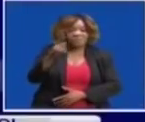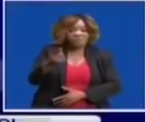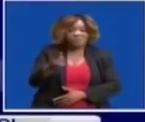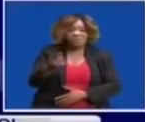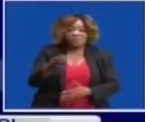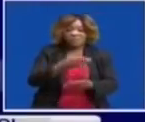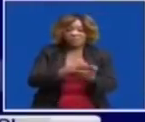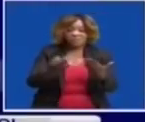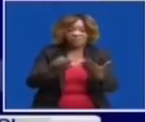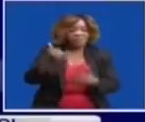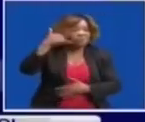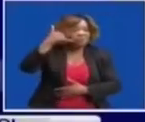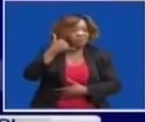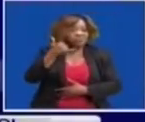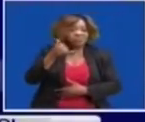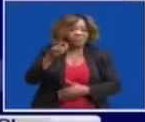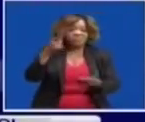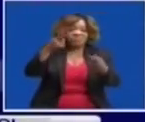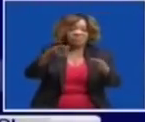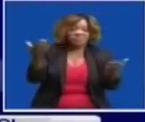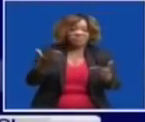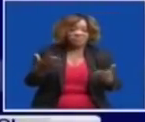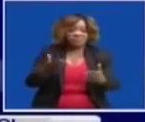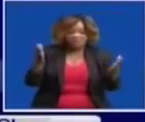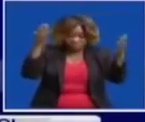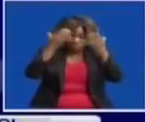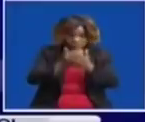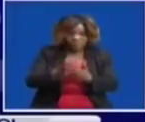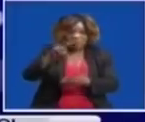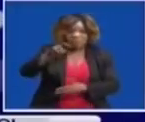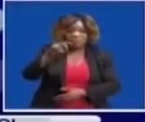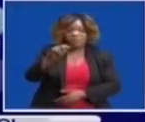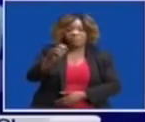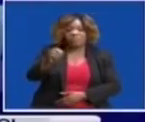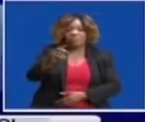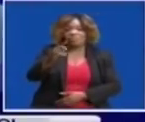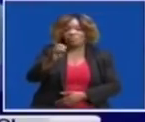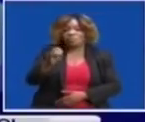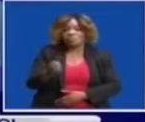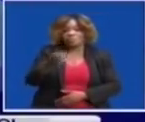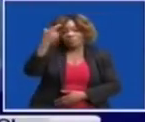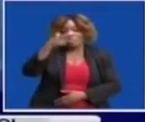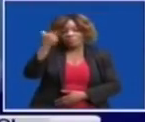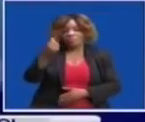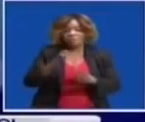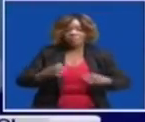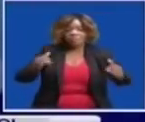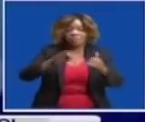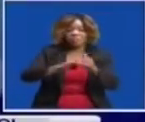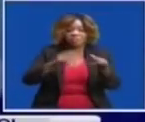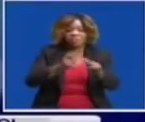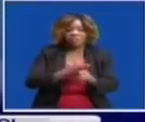was unreachable. On a sad note, a chairperson of the Zambian Catholic community in South